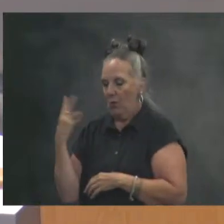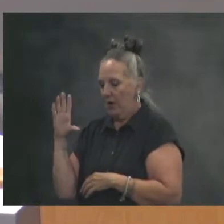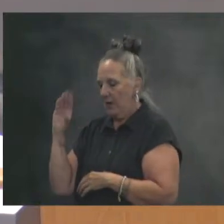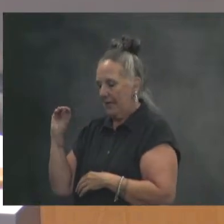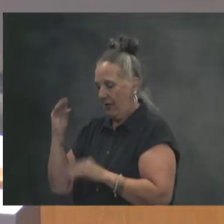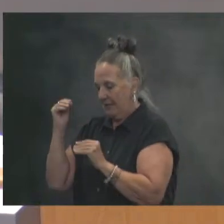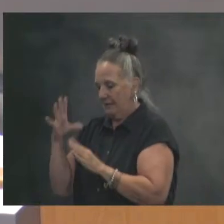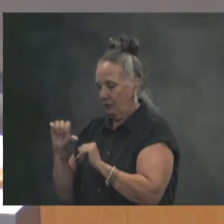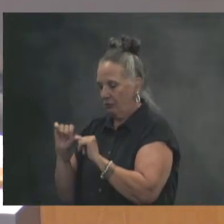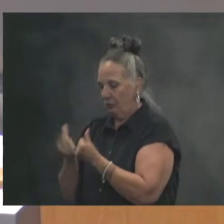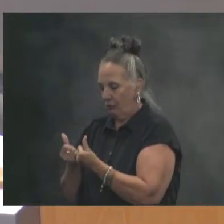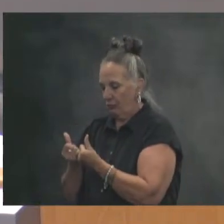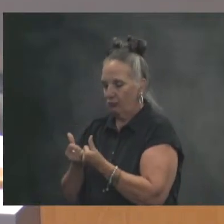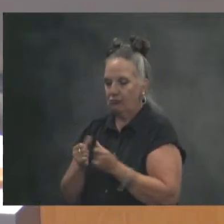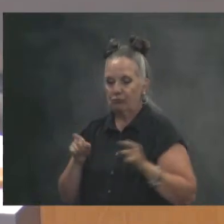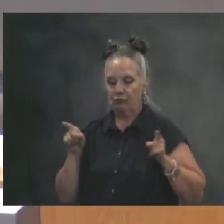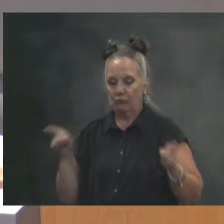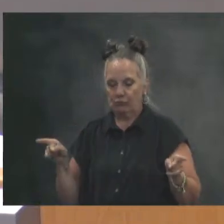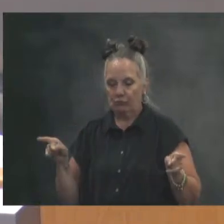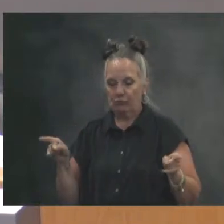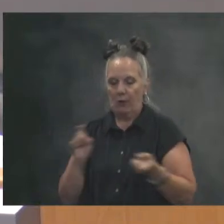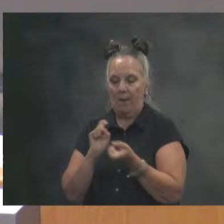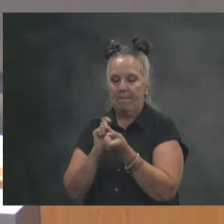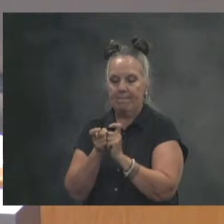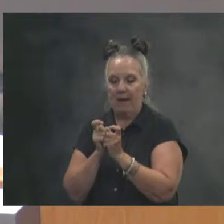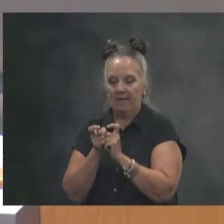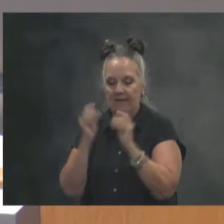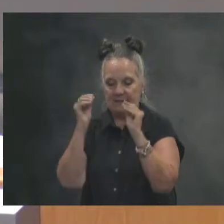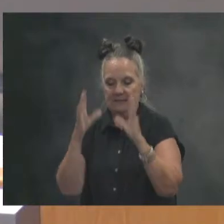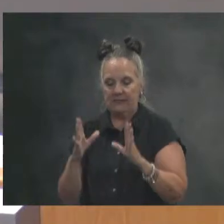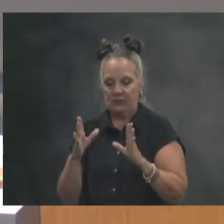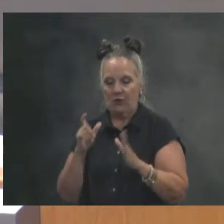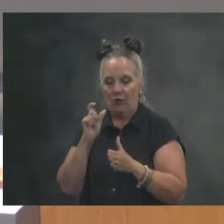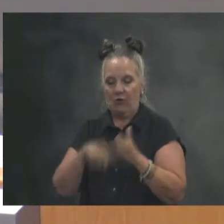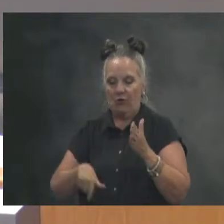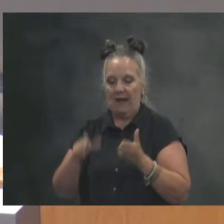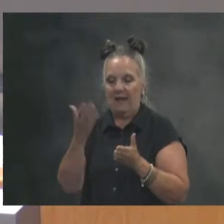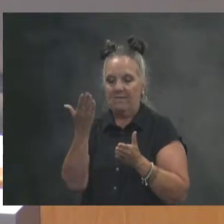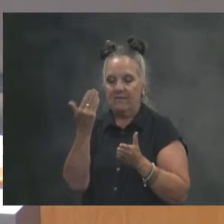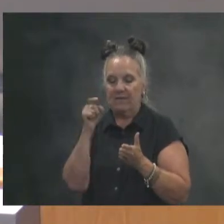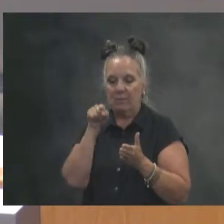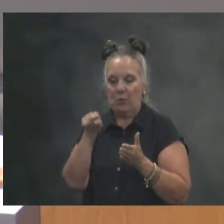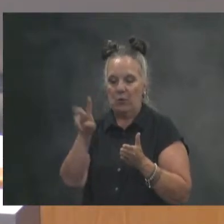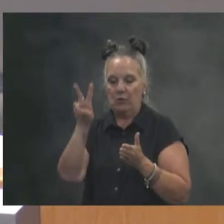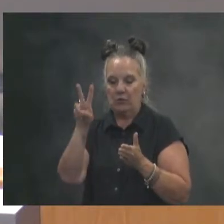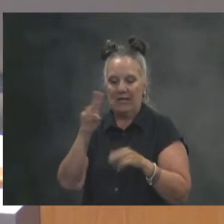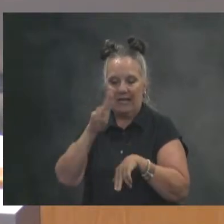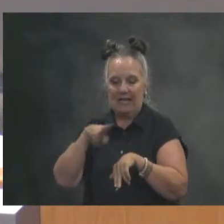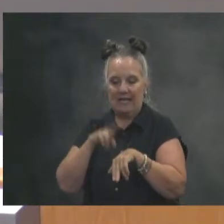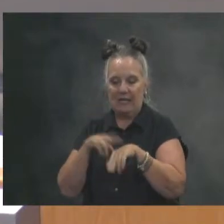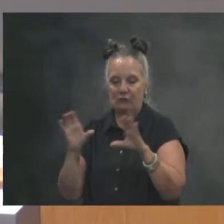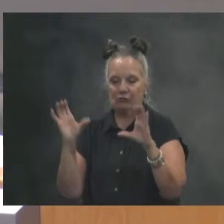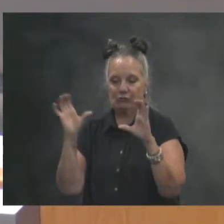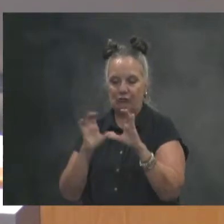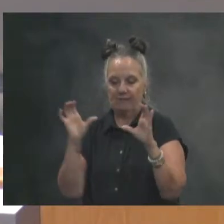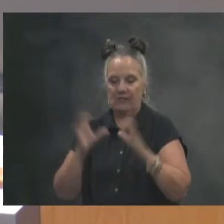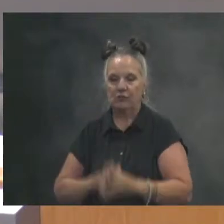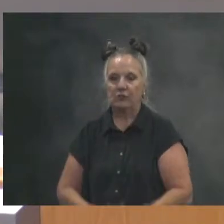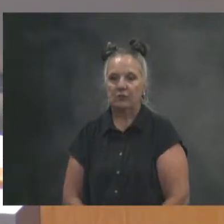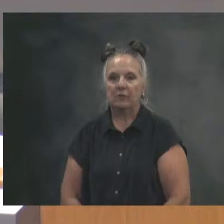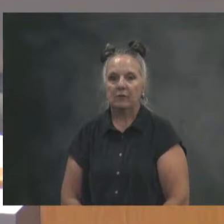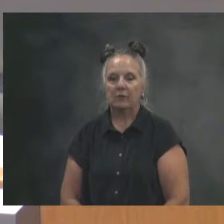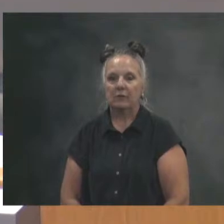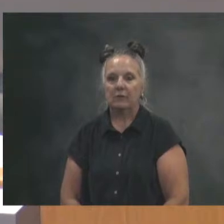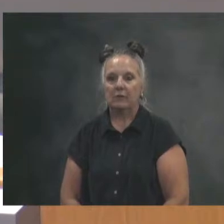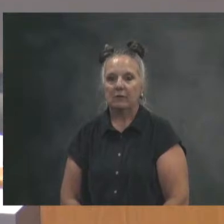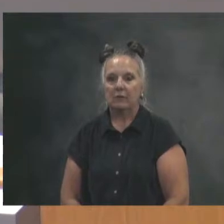Teachers Association, Inc., regarding a modification of Teacher Article 15.2, National Certification. Thank you,